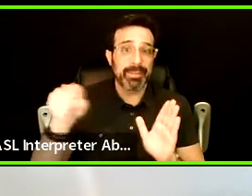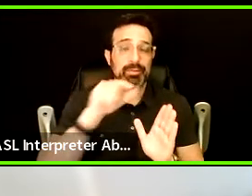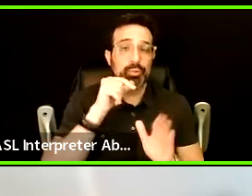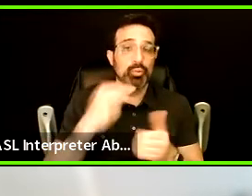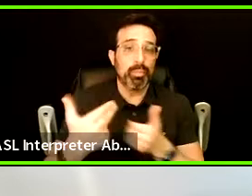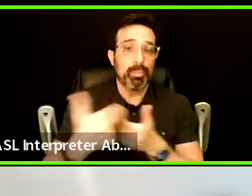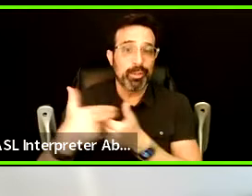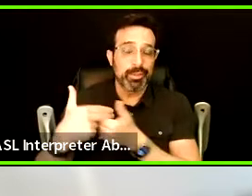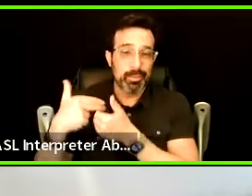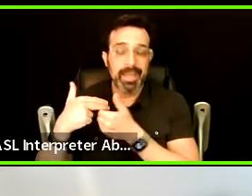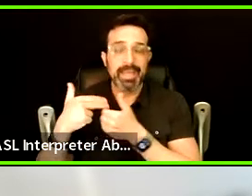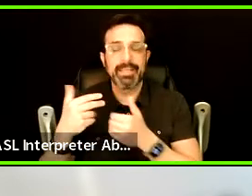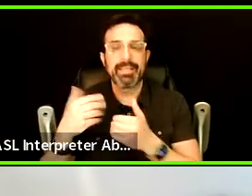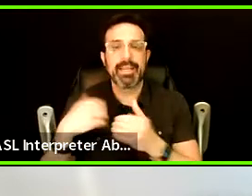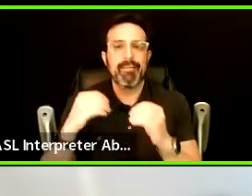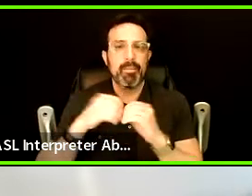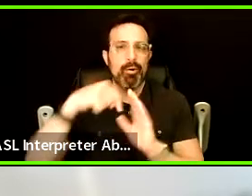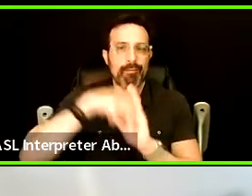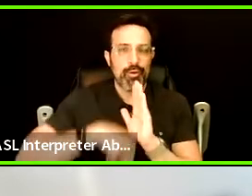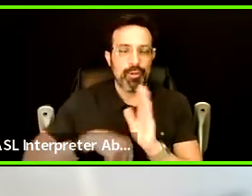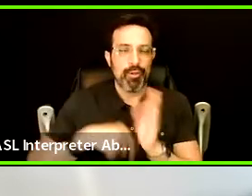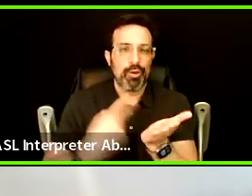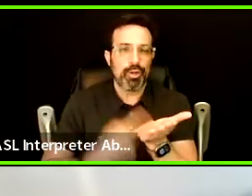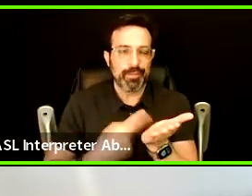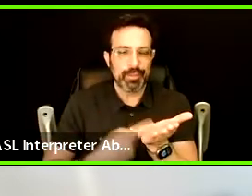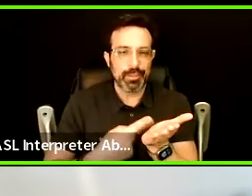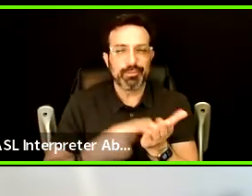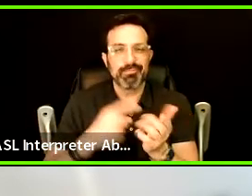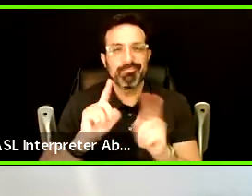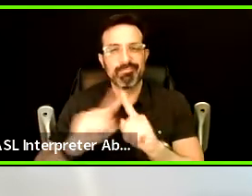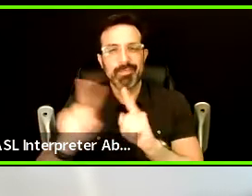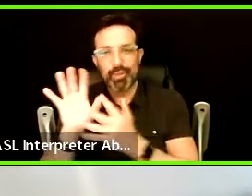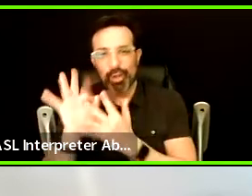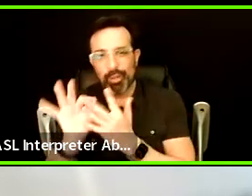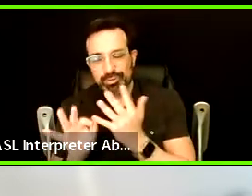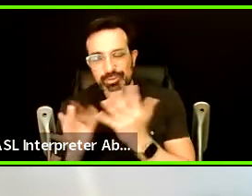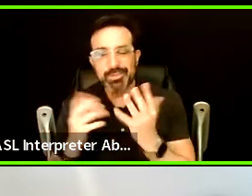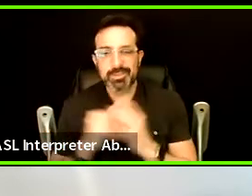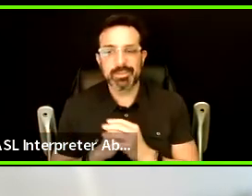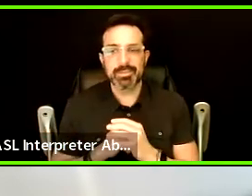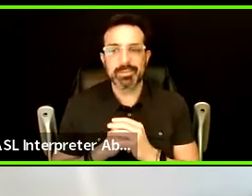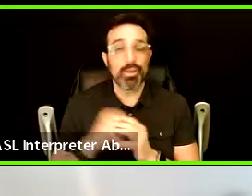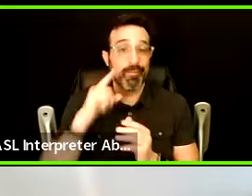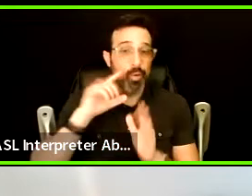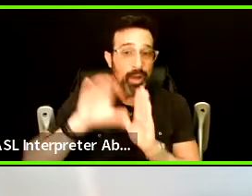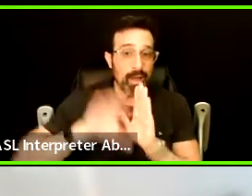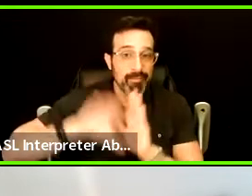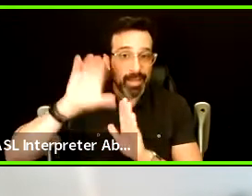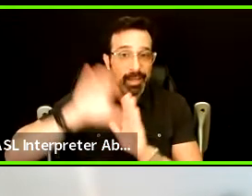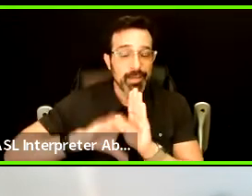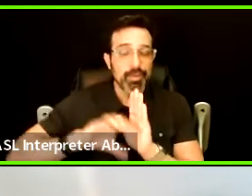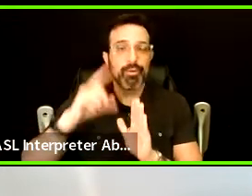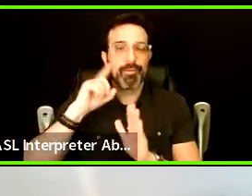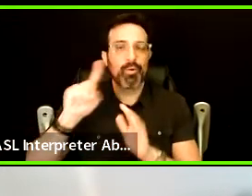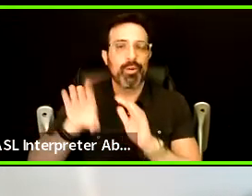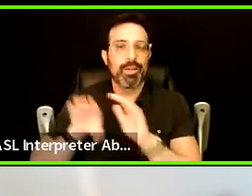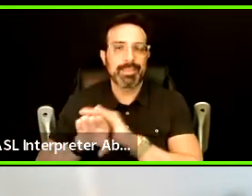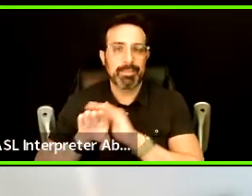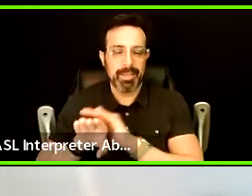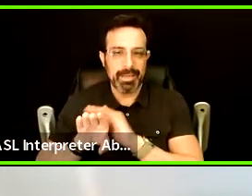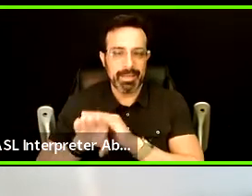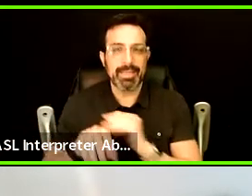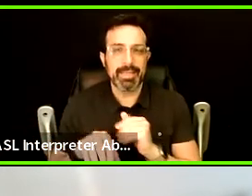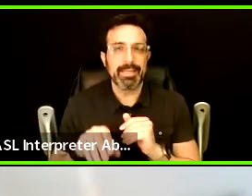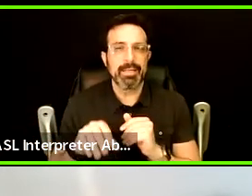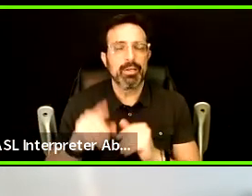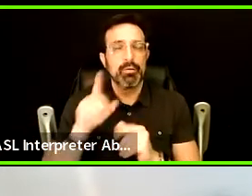commitment to further conversations regarding different options for elevators and for accessibility, and really